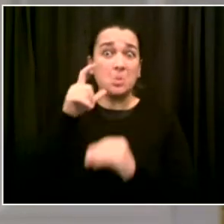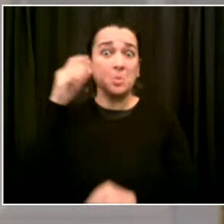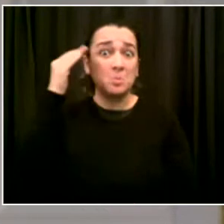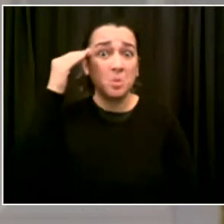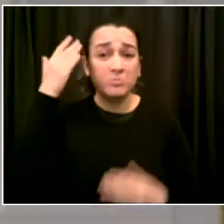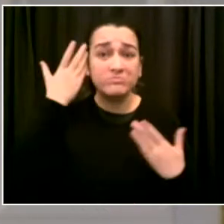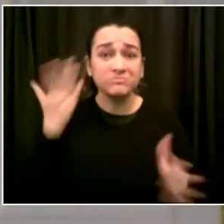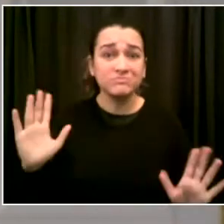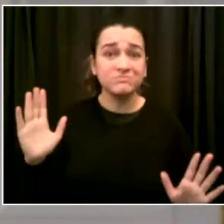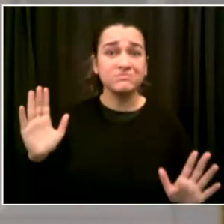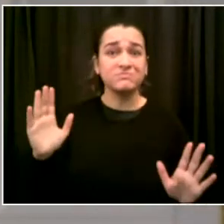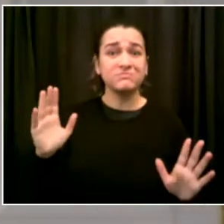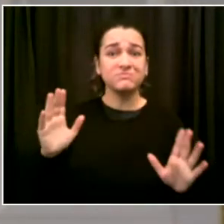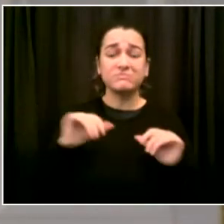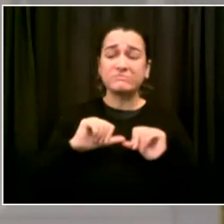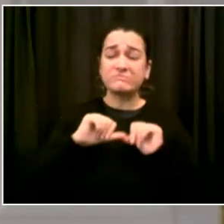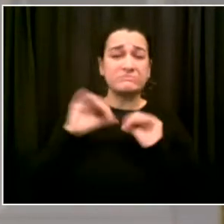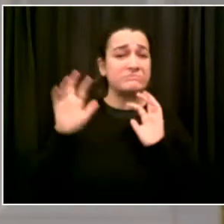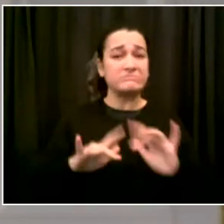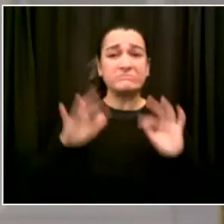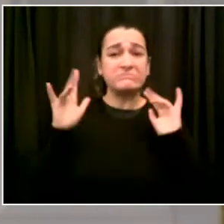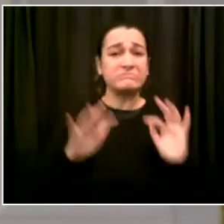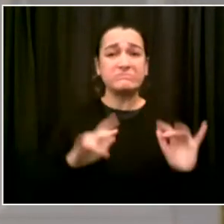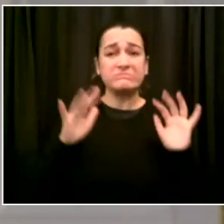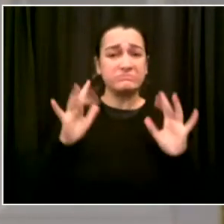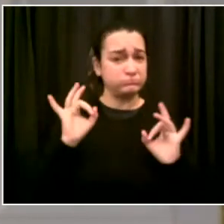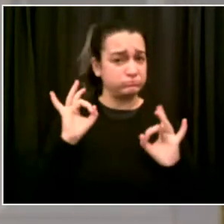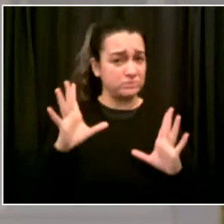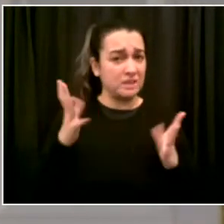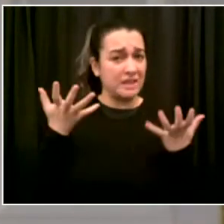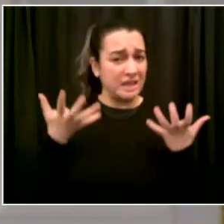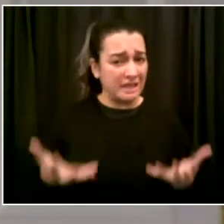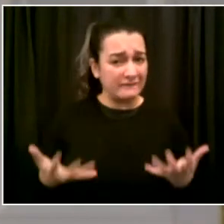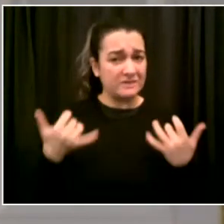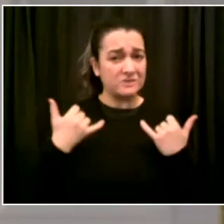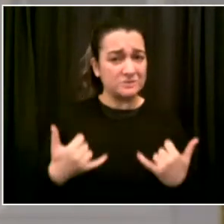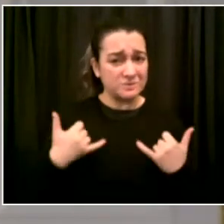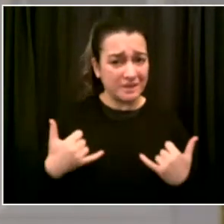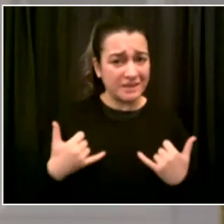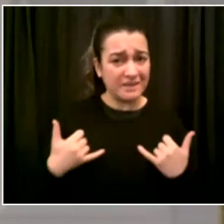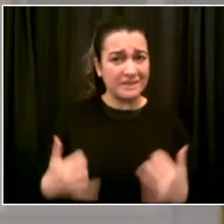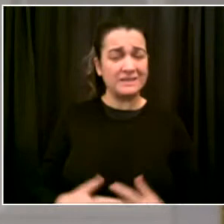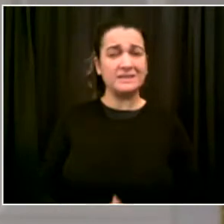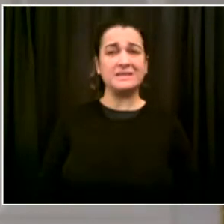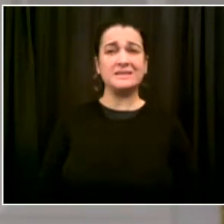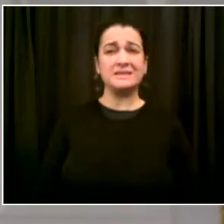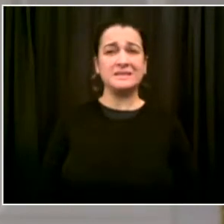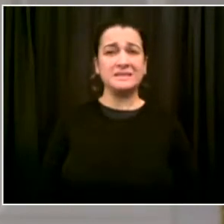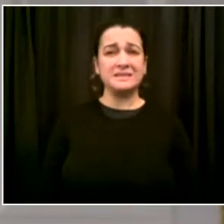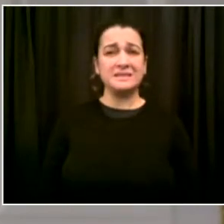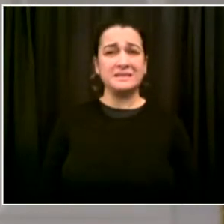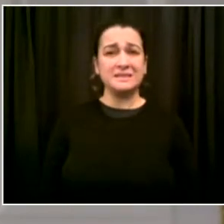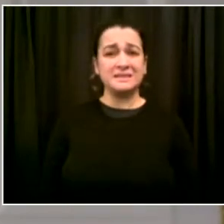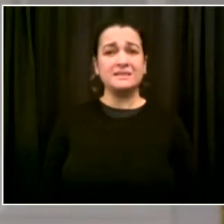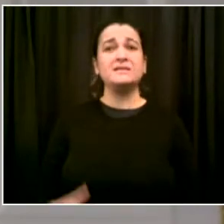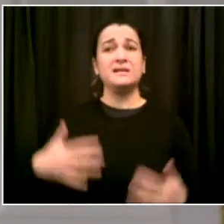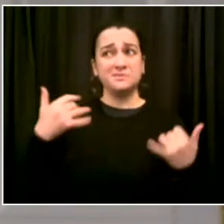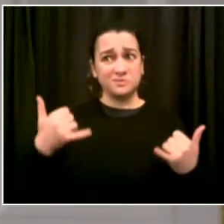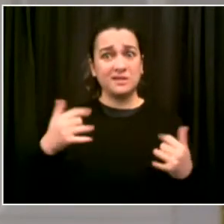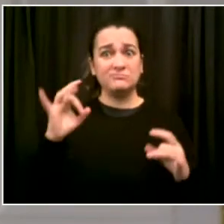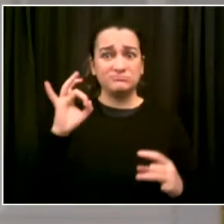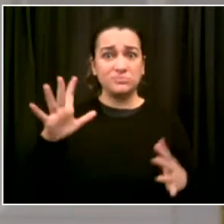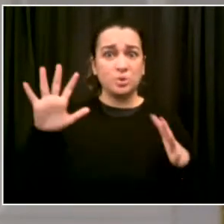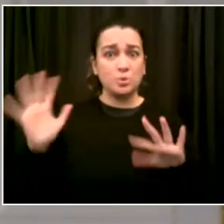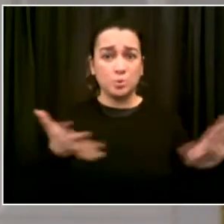so please be prepared. We're also starting to see an increase in the winds right now, especially along the coastal areas. We still